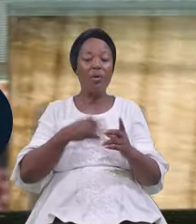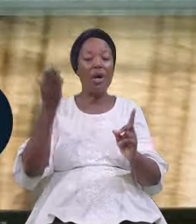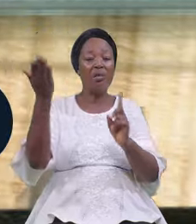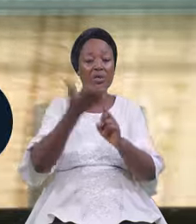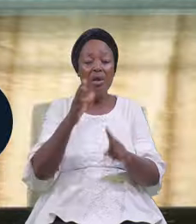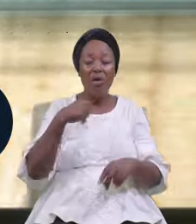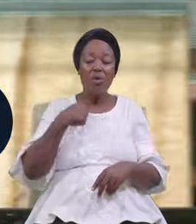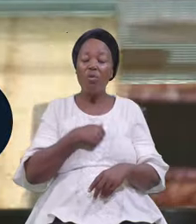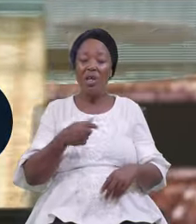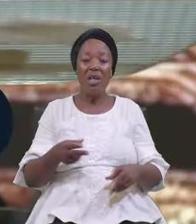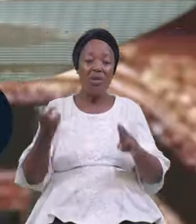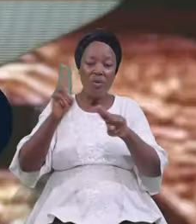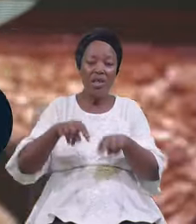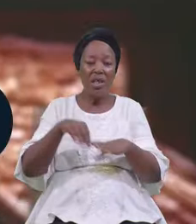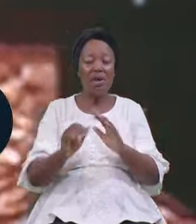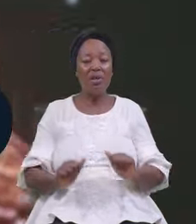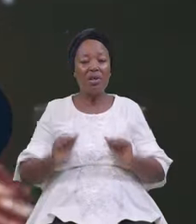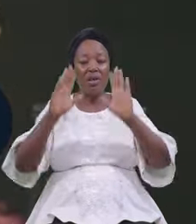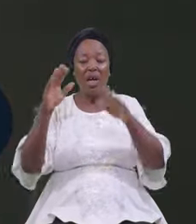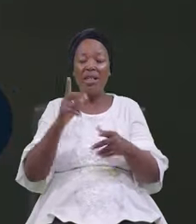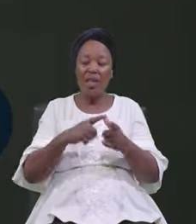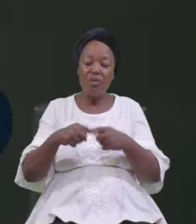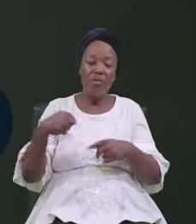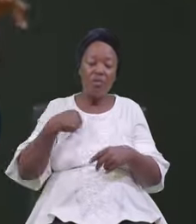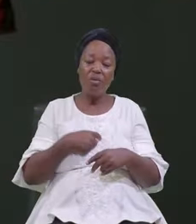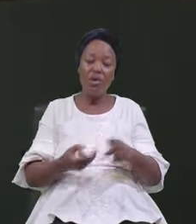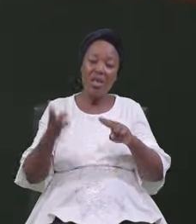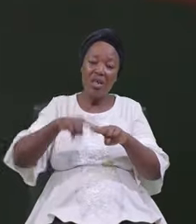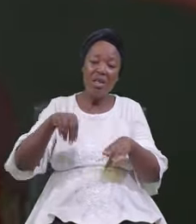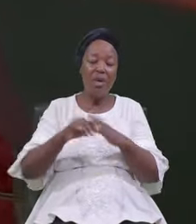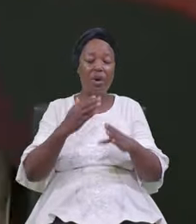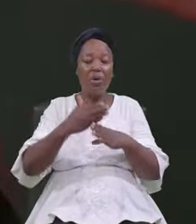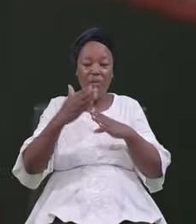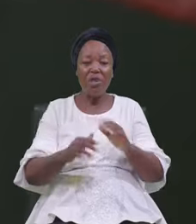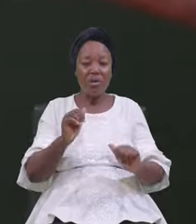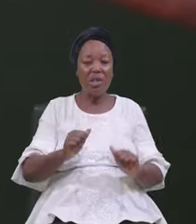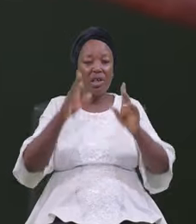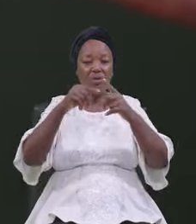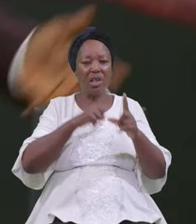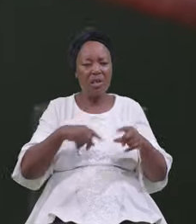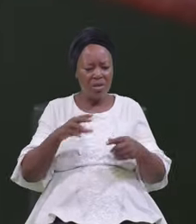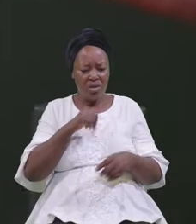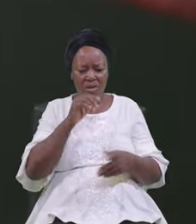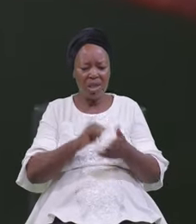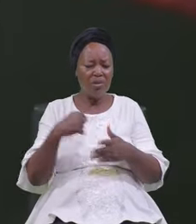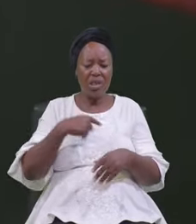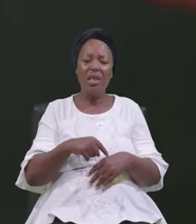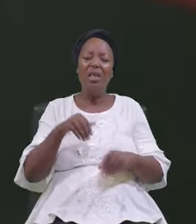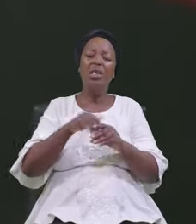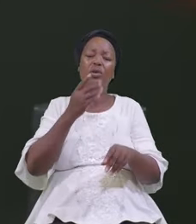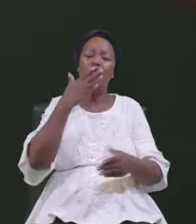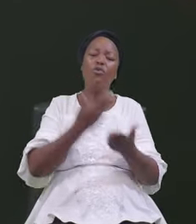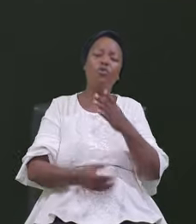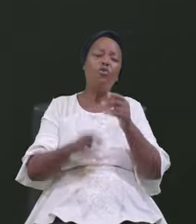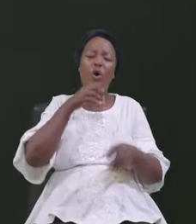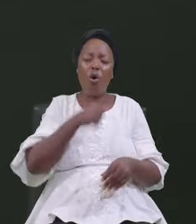increase in our absolute surrender unto the Lord. We don't say good on the old days, those days we gave to